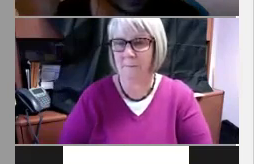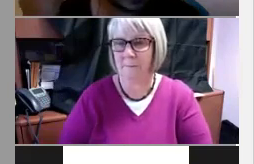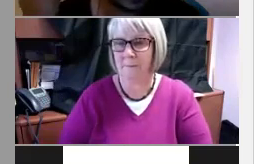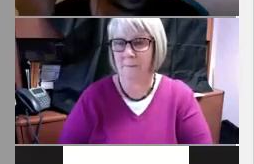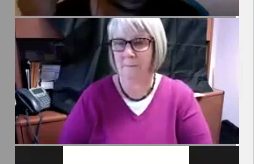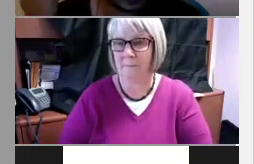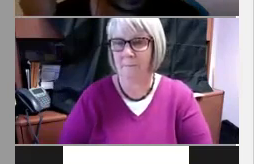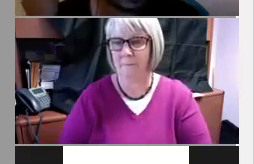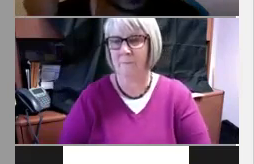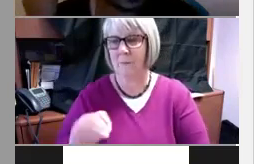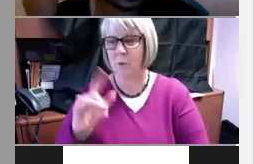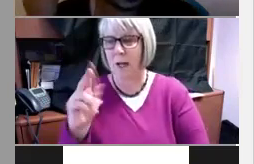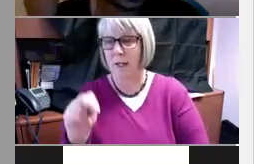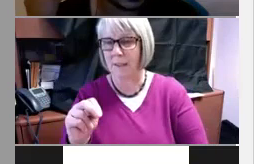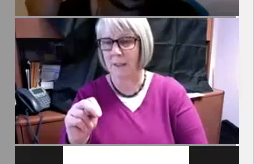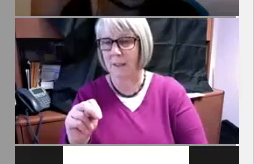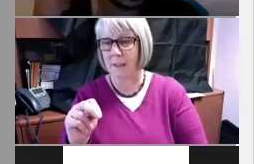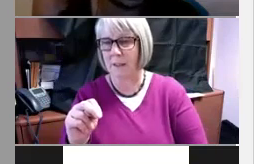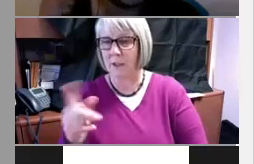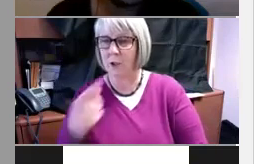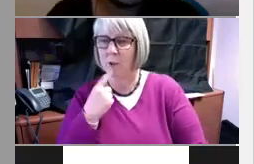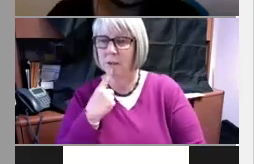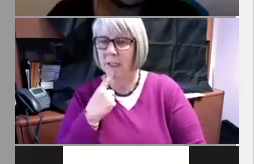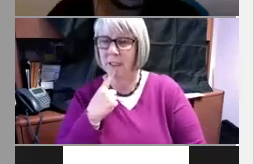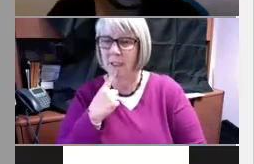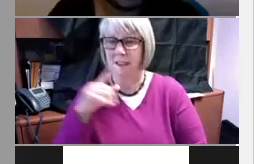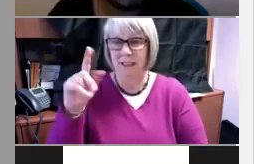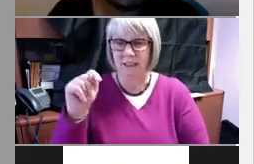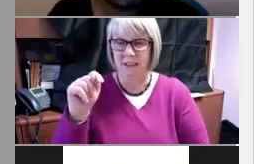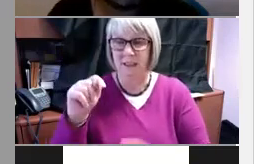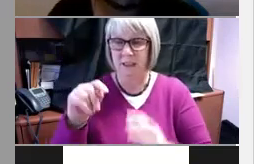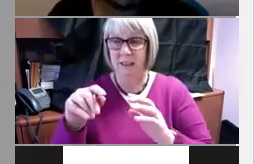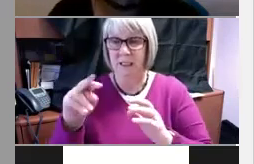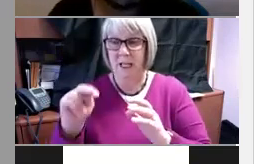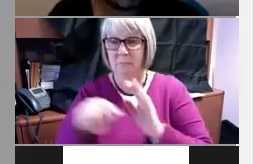So Brian, Indu, and Vamsi think that it is n minus 1. Does everyone agree?